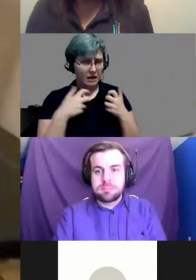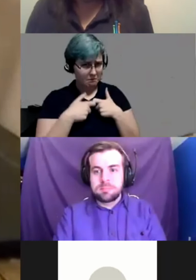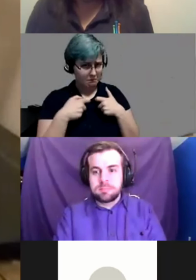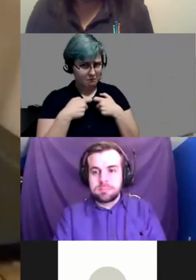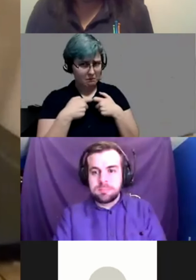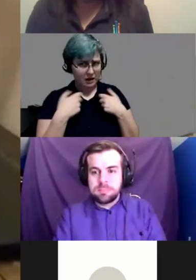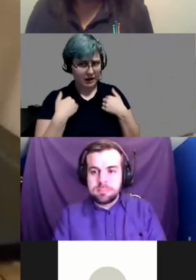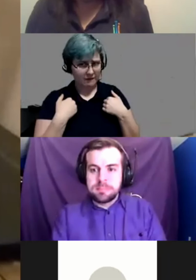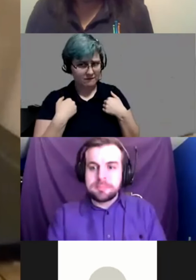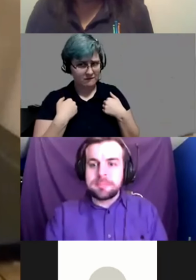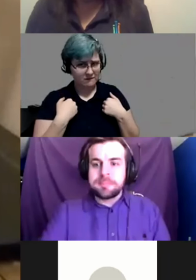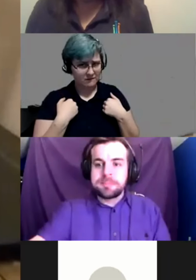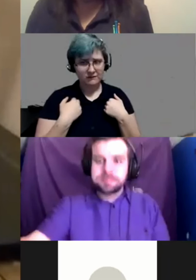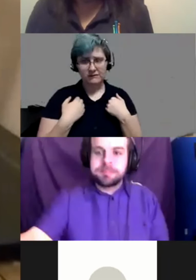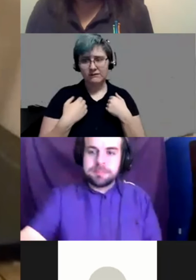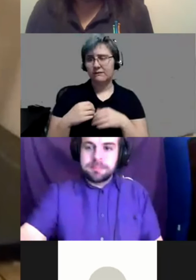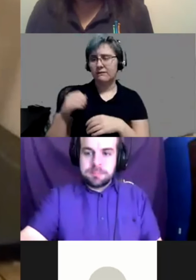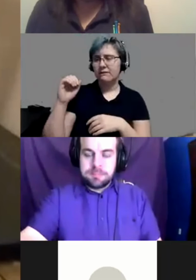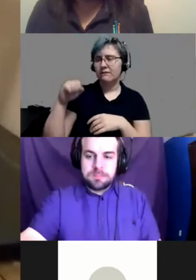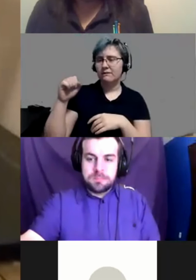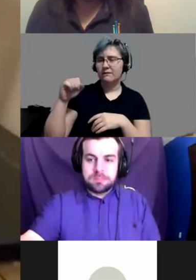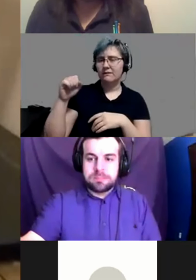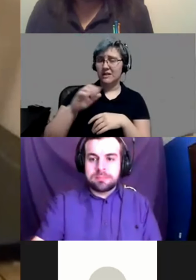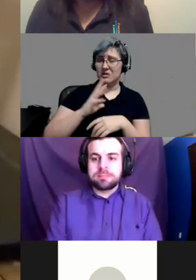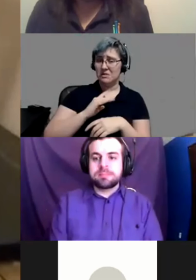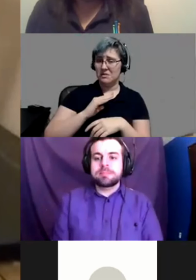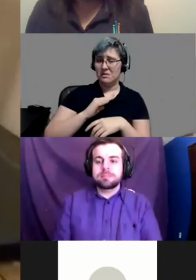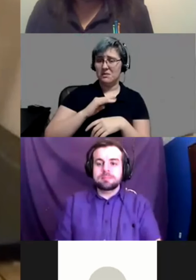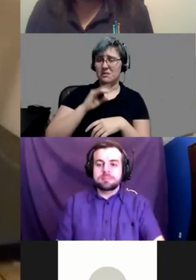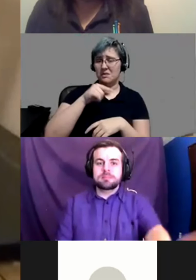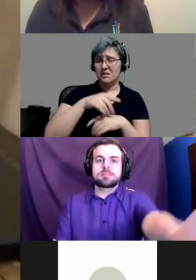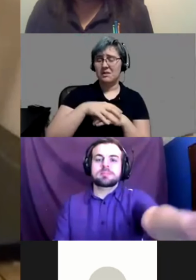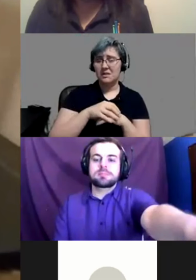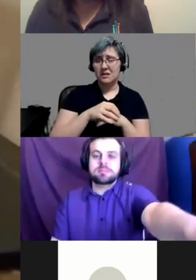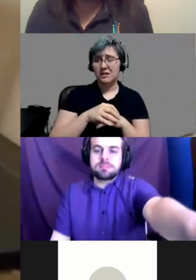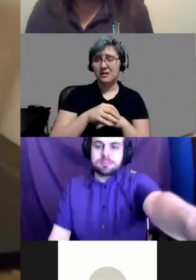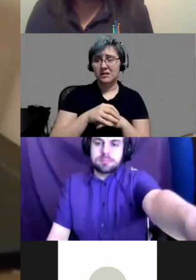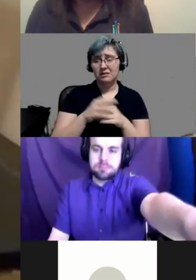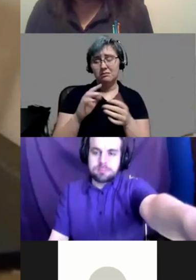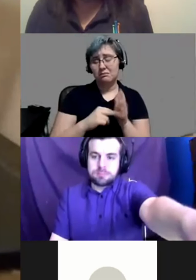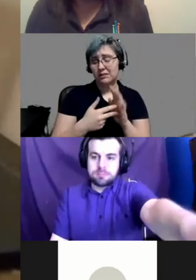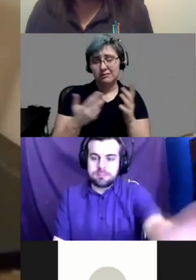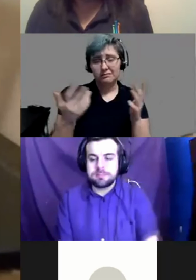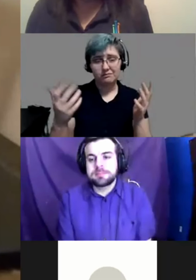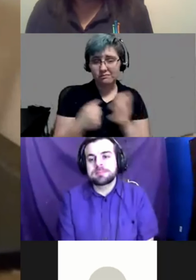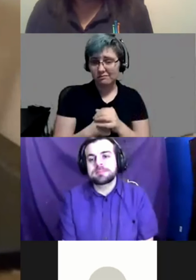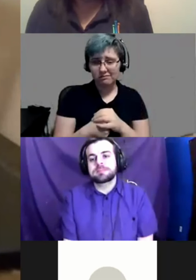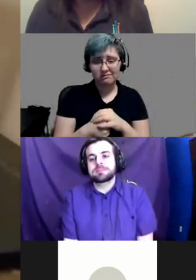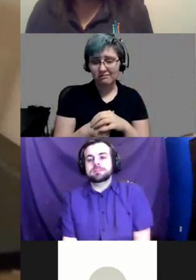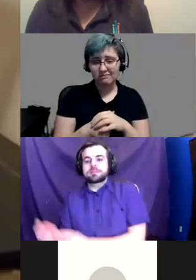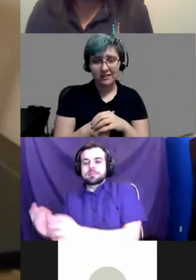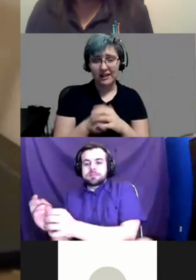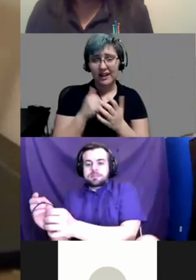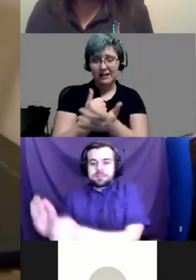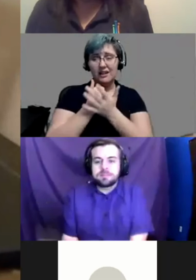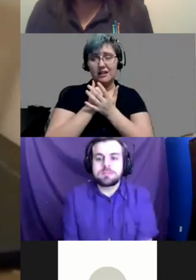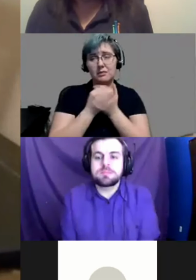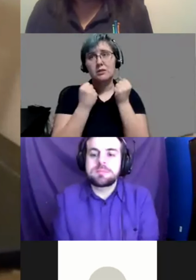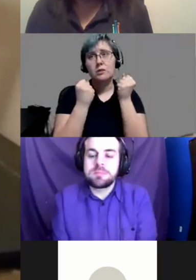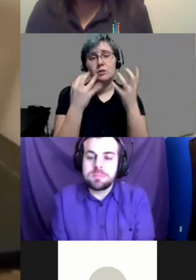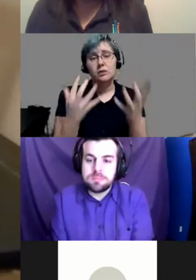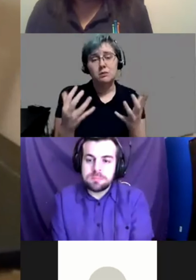really cool. I mean, this is like, it's helped me a lot with my medicines